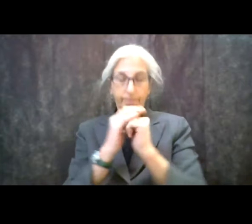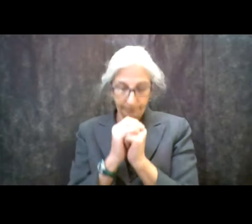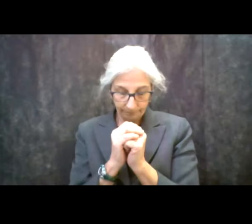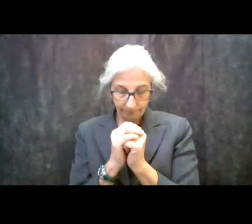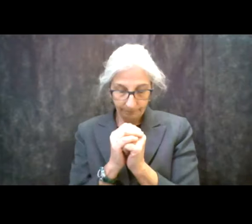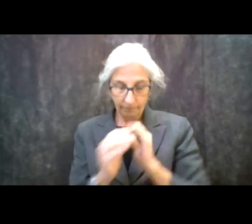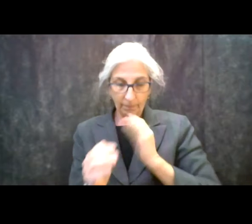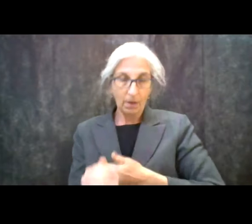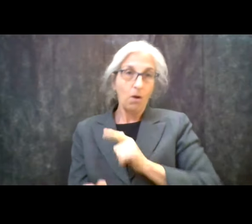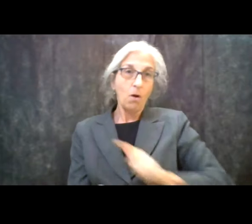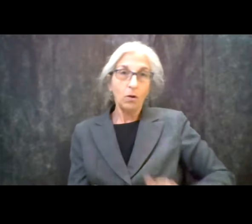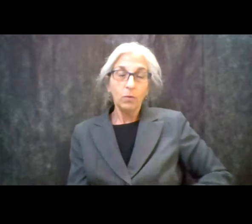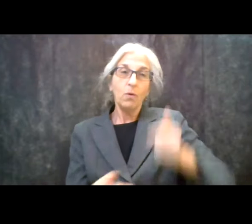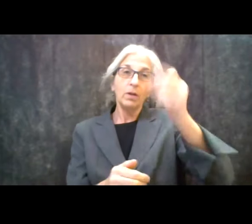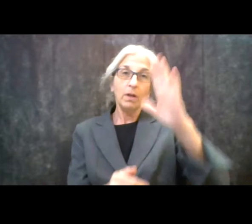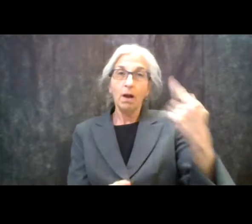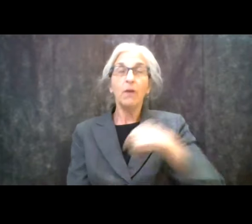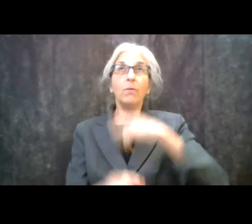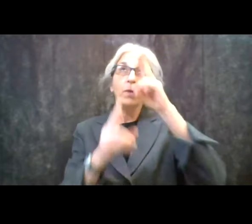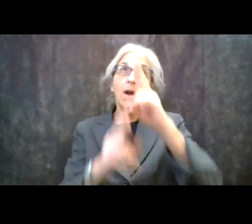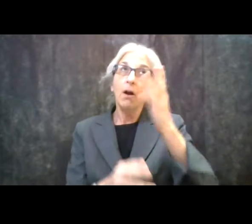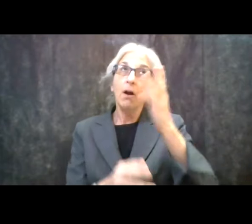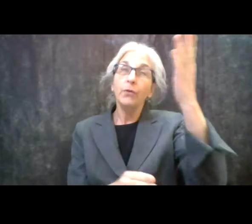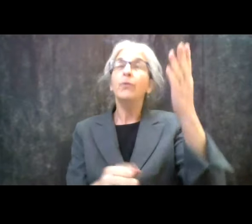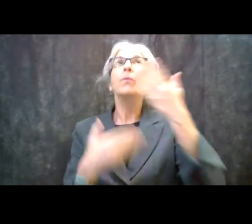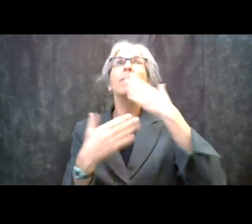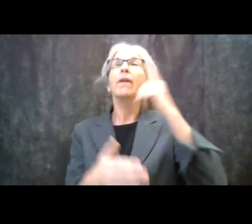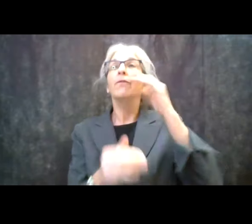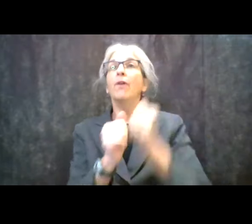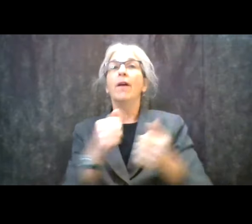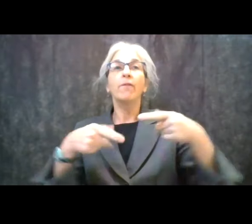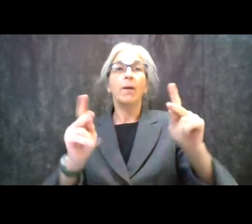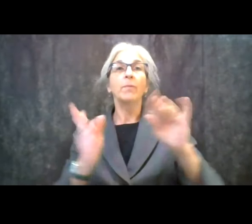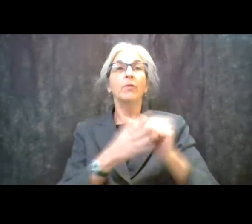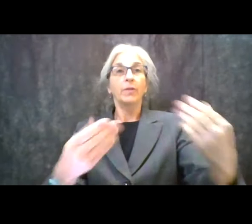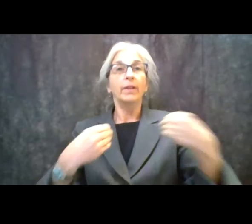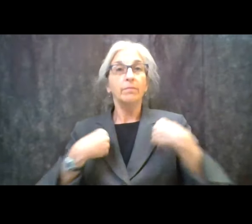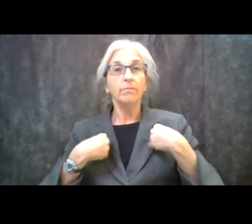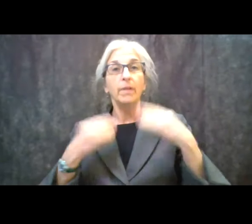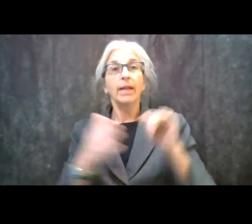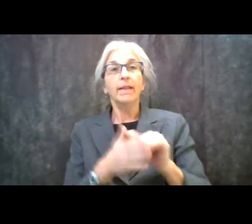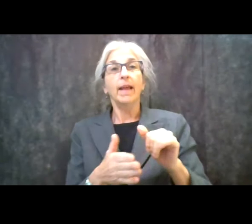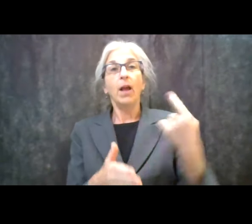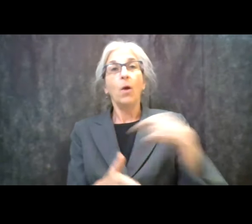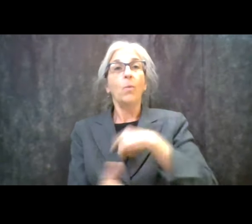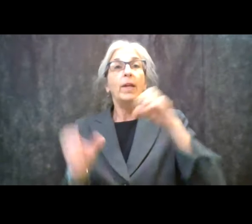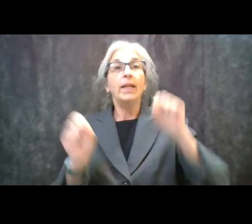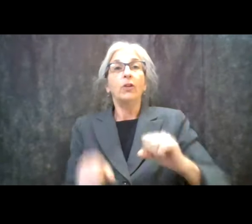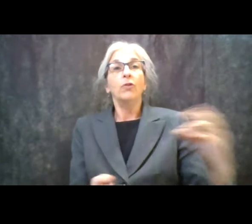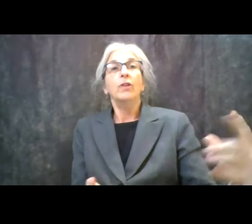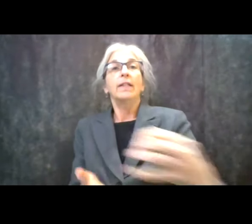Our Lord and our God, as ever, we honor you. We thank you for every opportunity that you grant that we might gather like